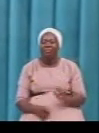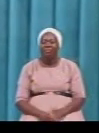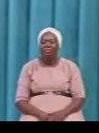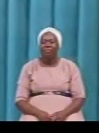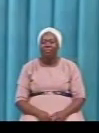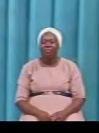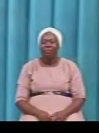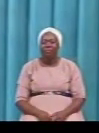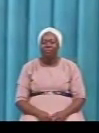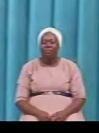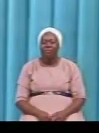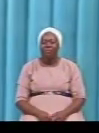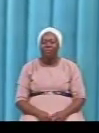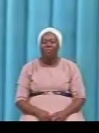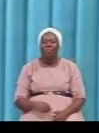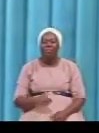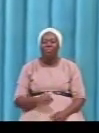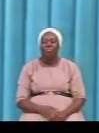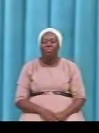Joel chapter 2.